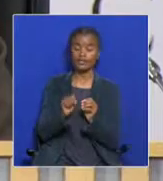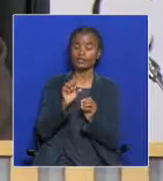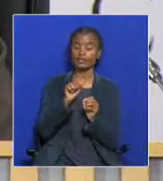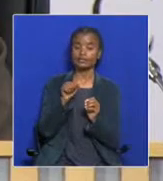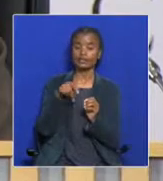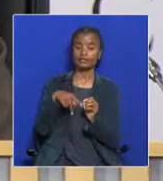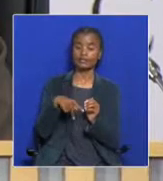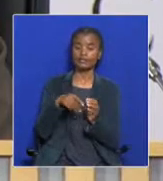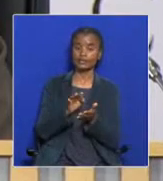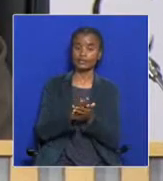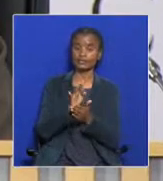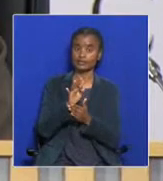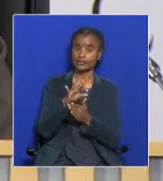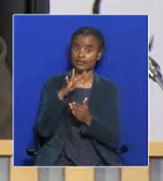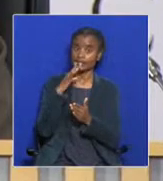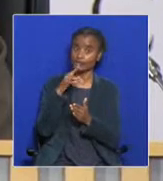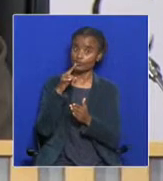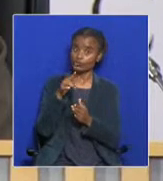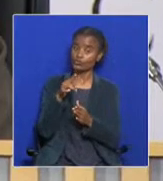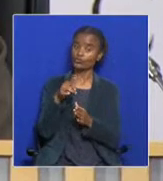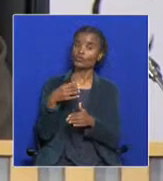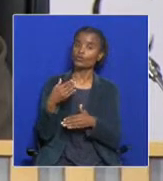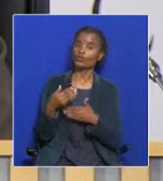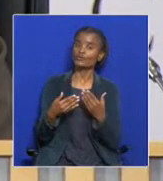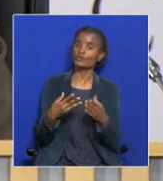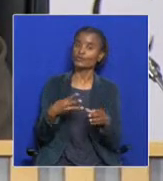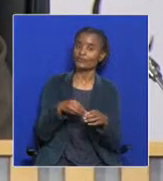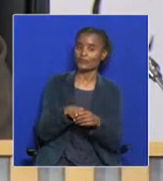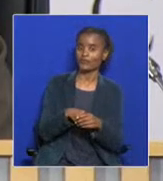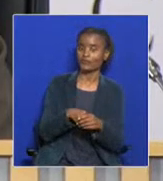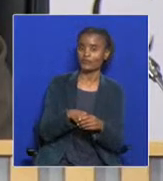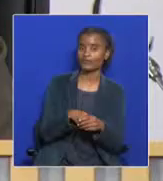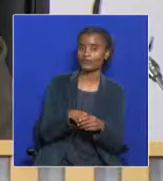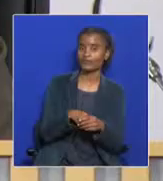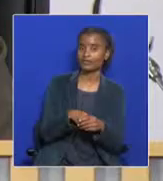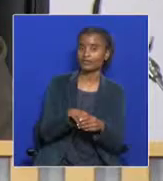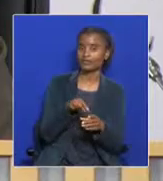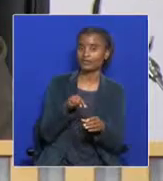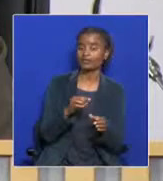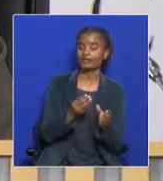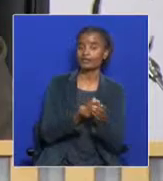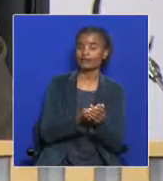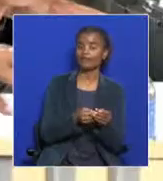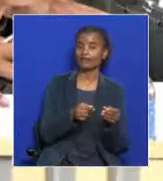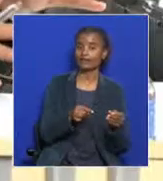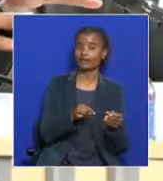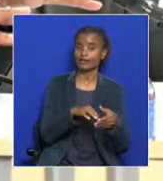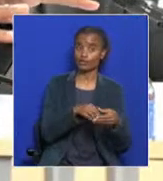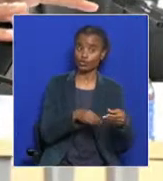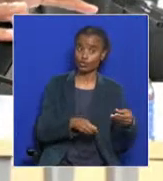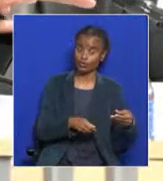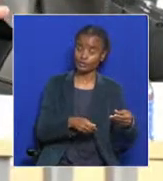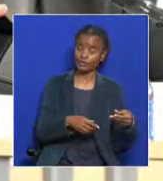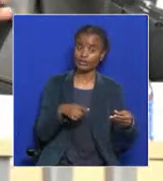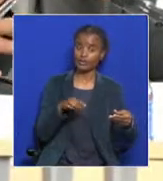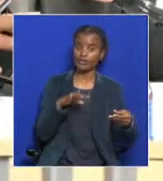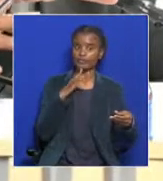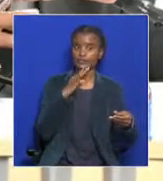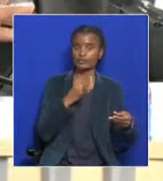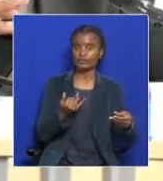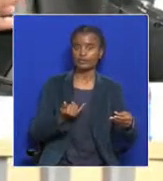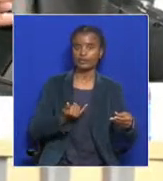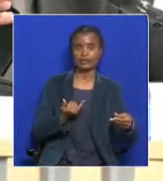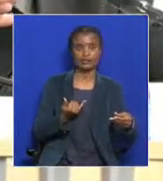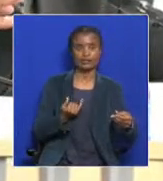to be active in this file, in this docket. So it's misleading, in fact, to